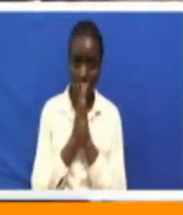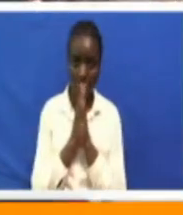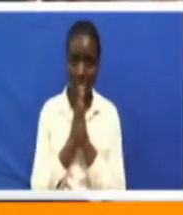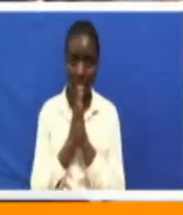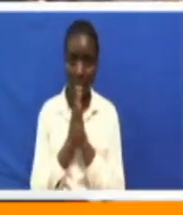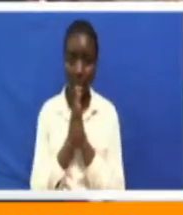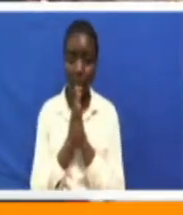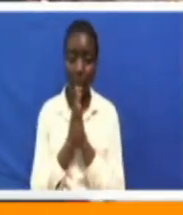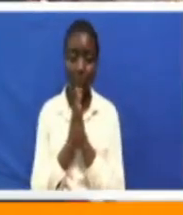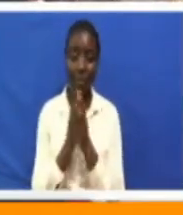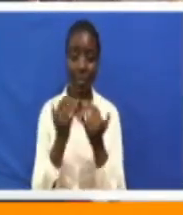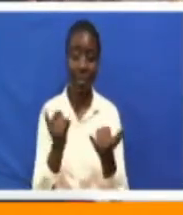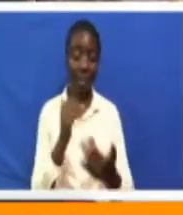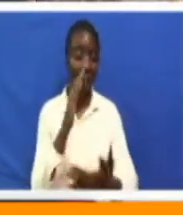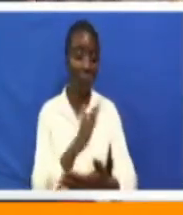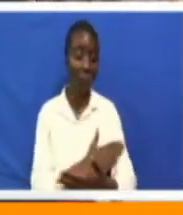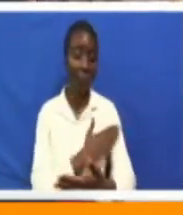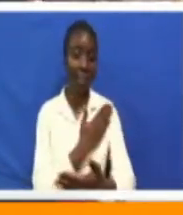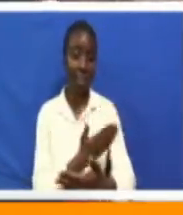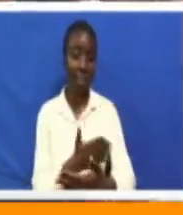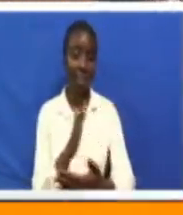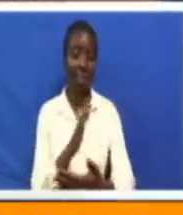remember who